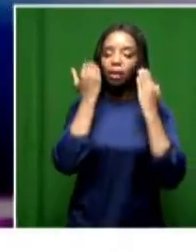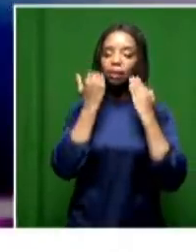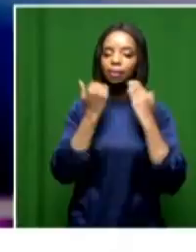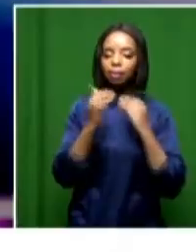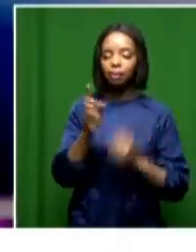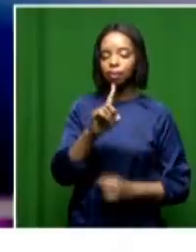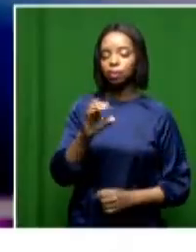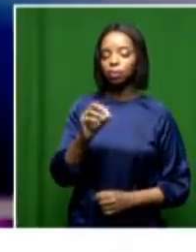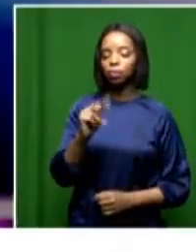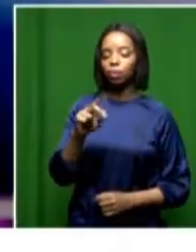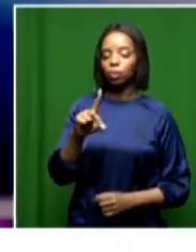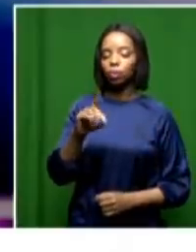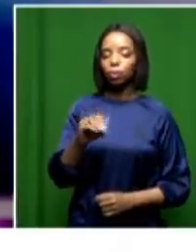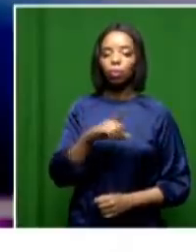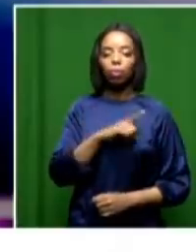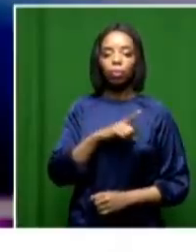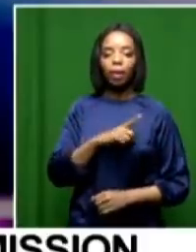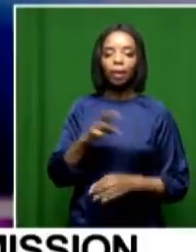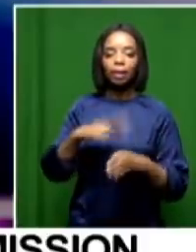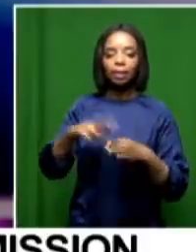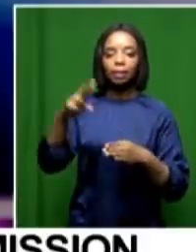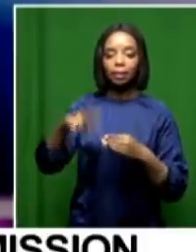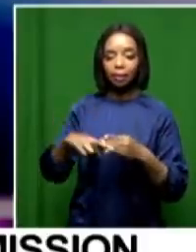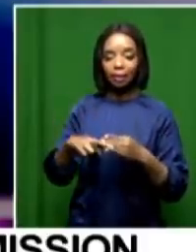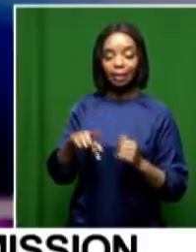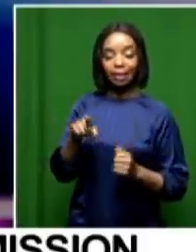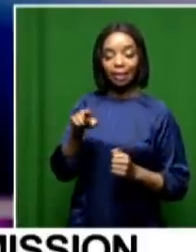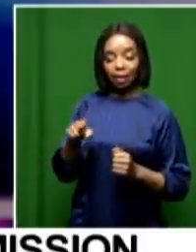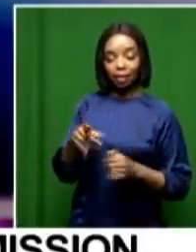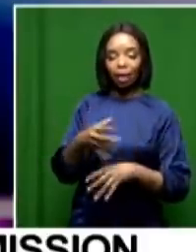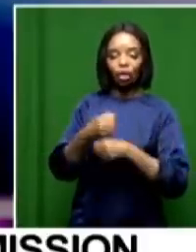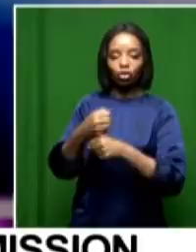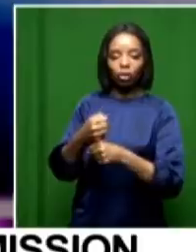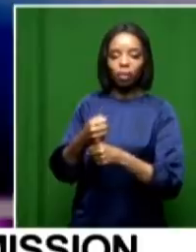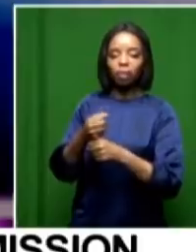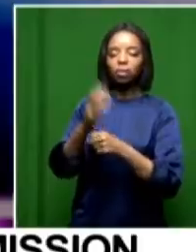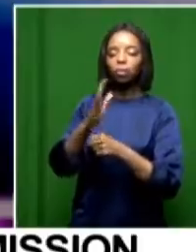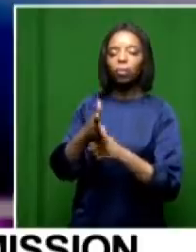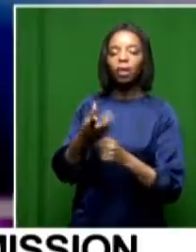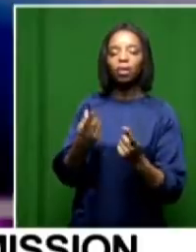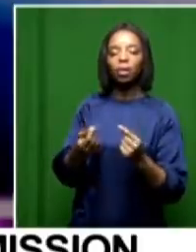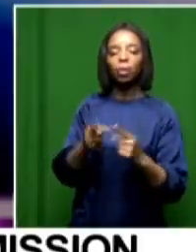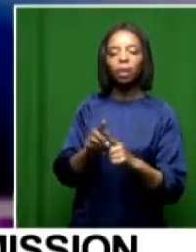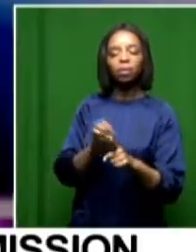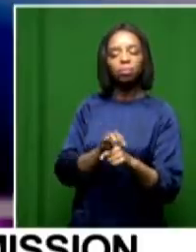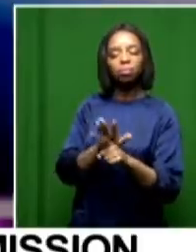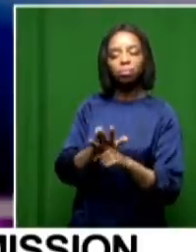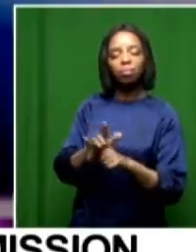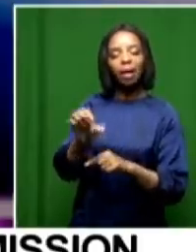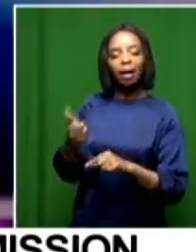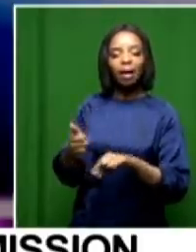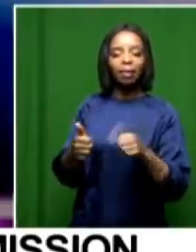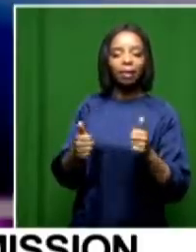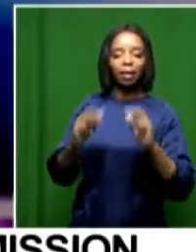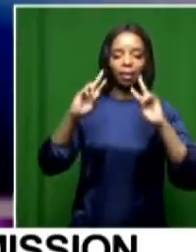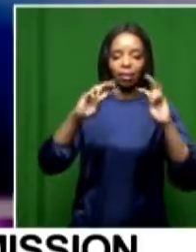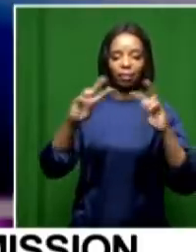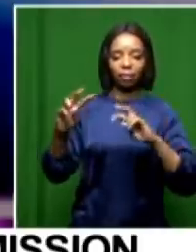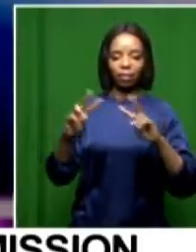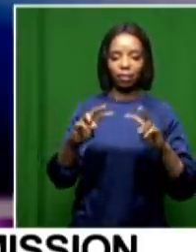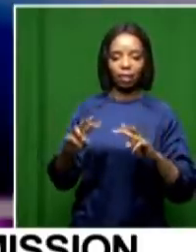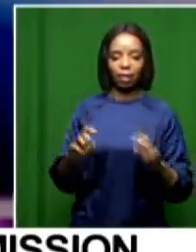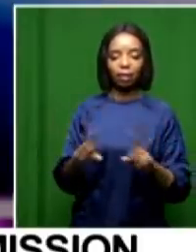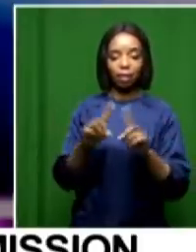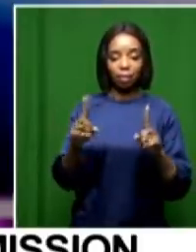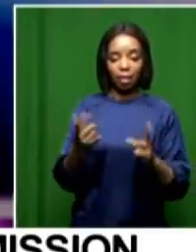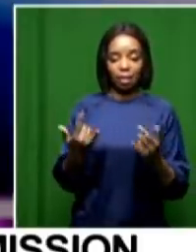Ramaphosa with kid's gloves. And as a result, that treatment is going to infect all other forms of investigation. So the mandate of the State of Capture